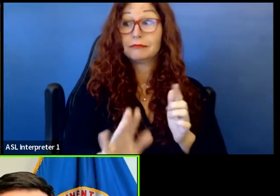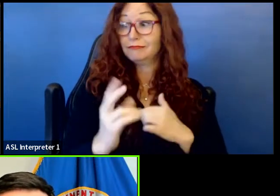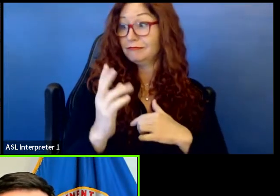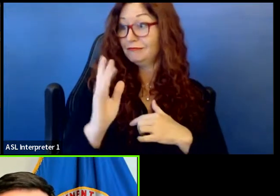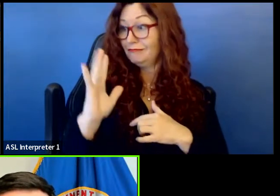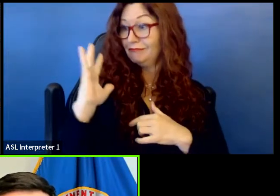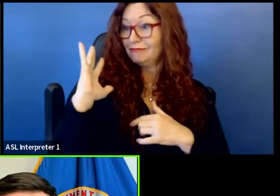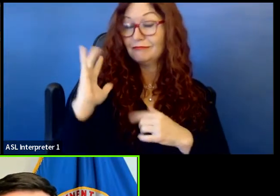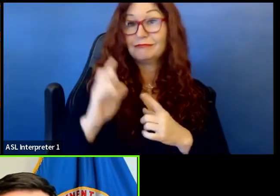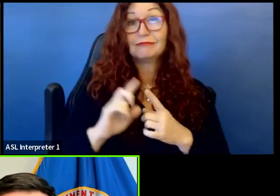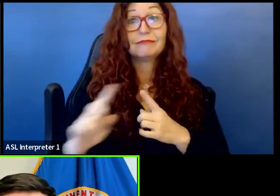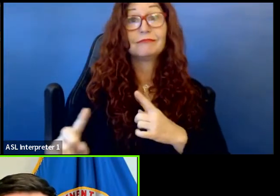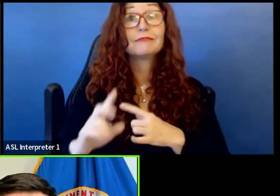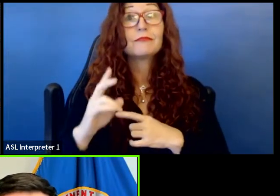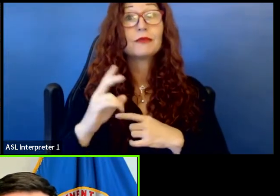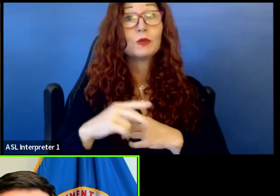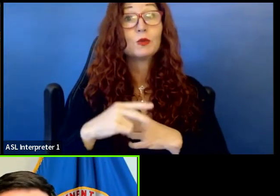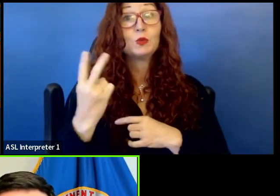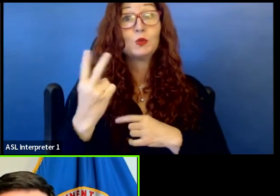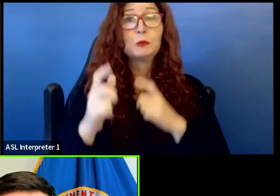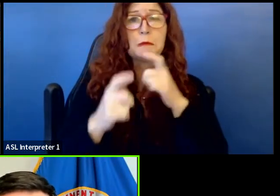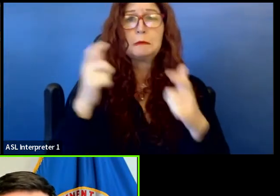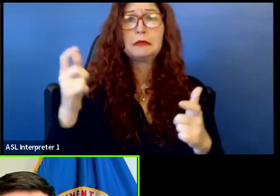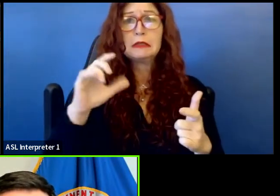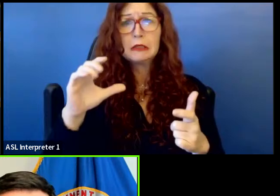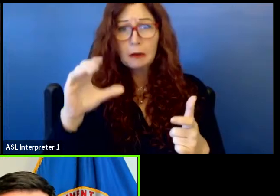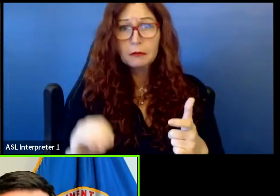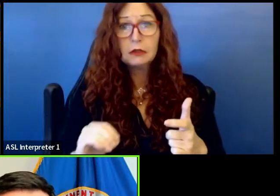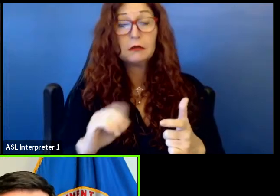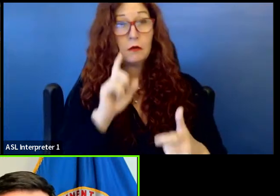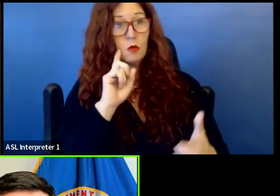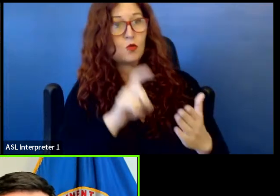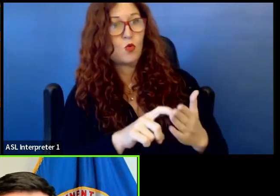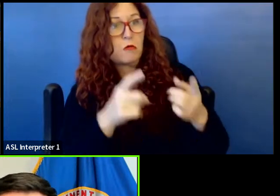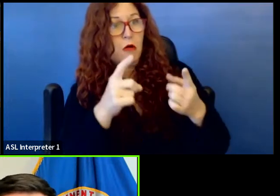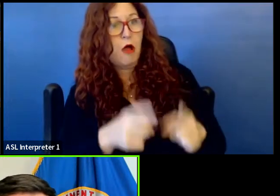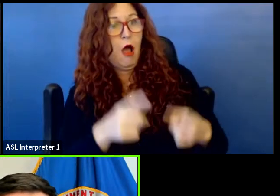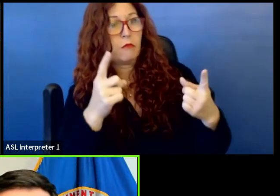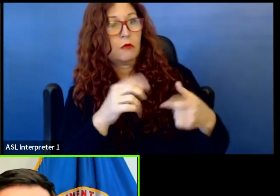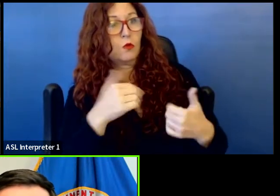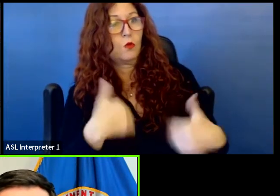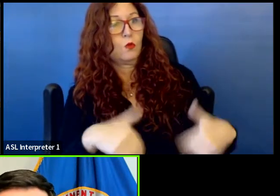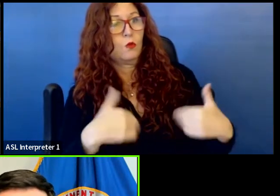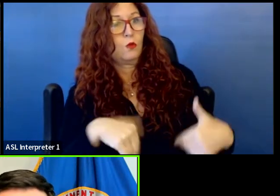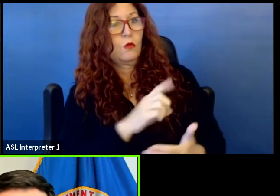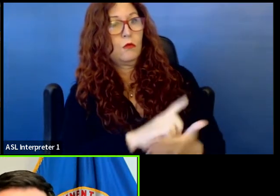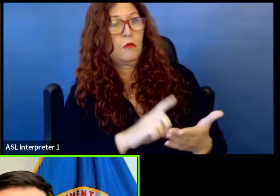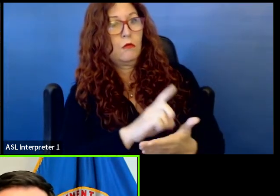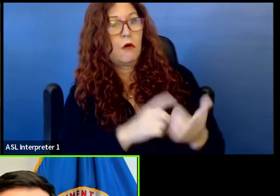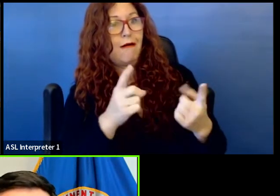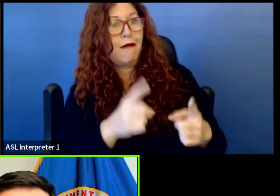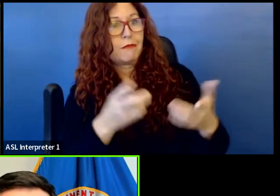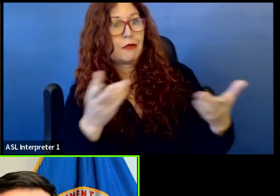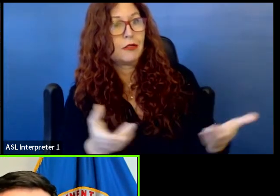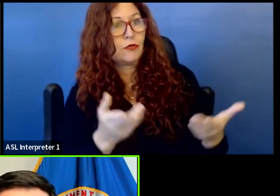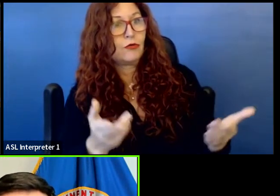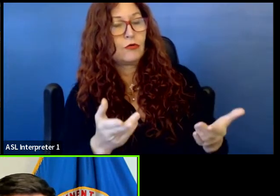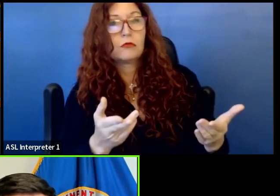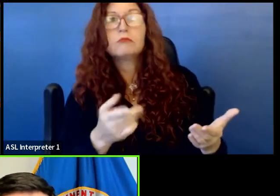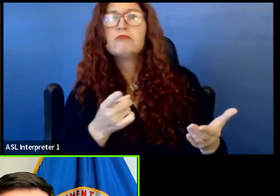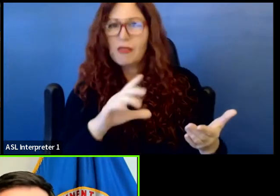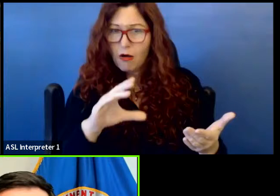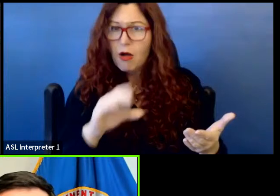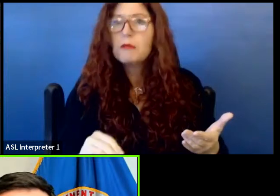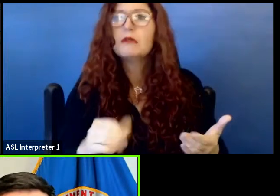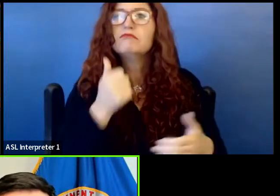for anti-bias training as soon as the company found discrimination on the job site there are countless more examples but a final one worth